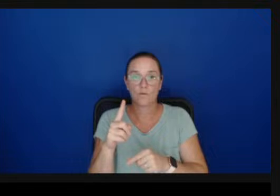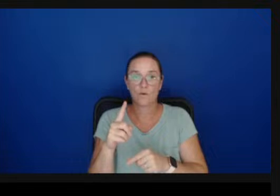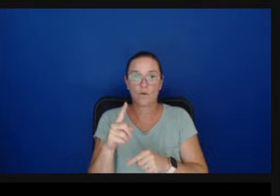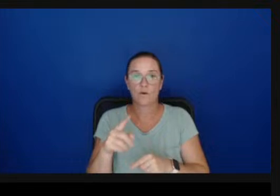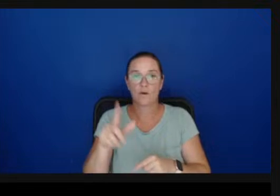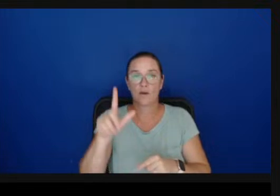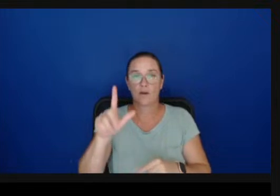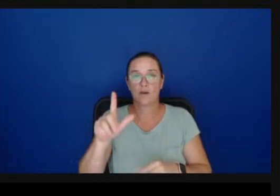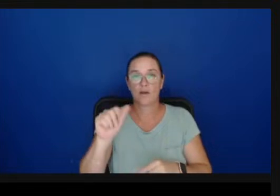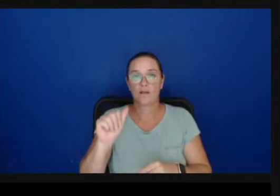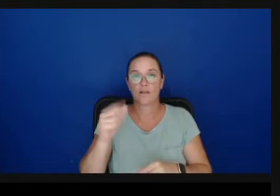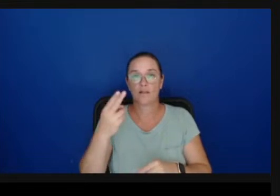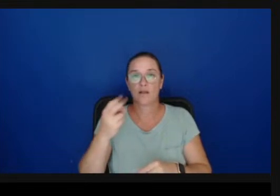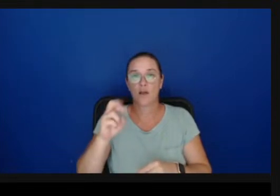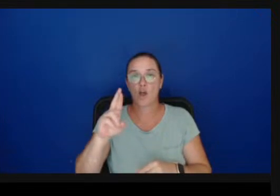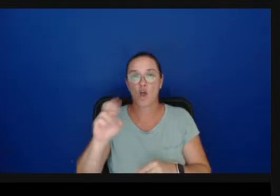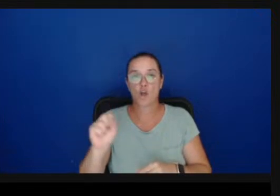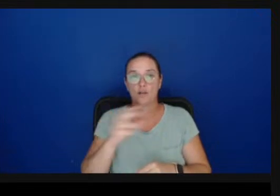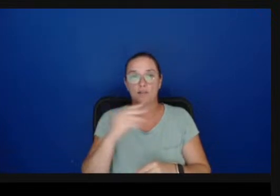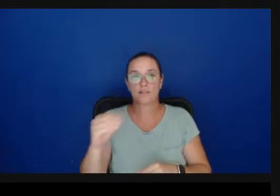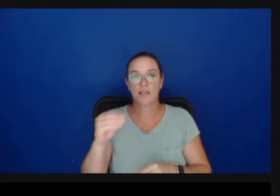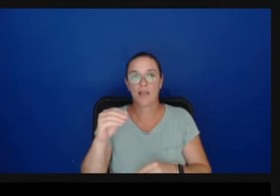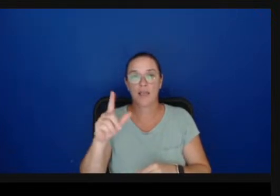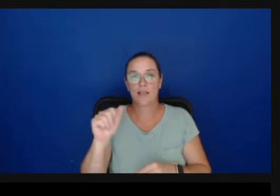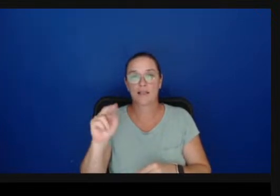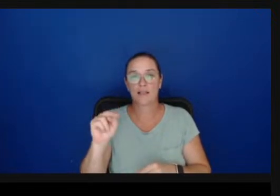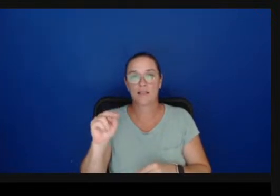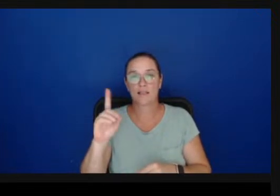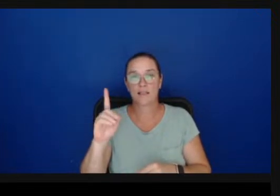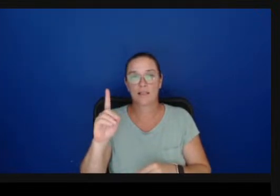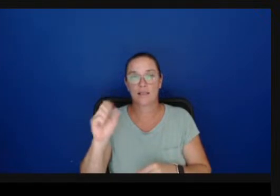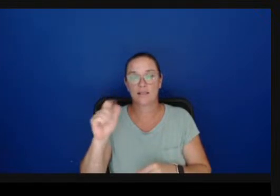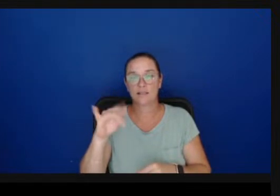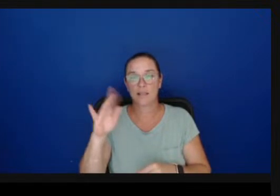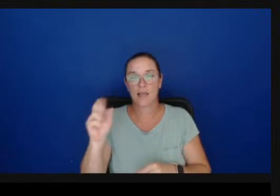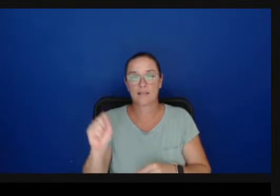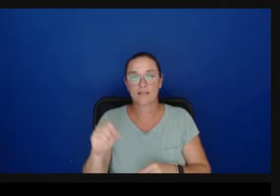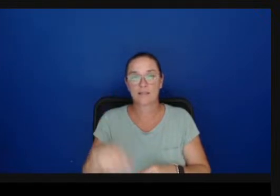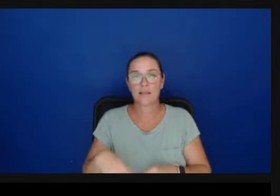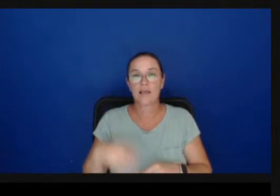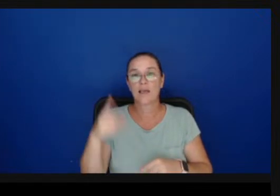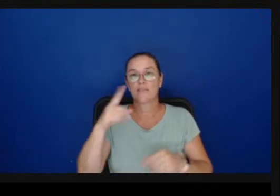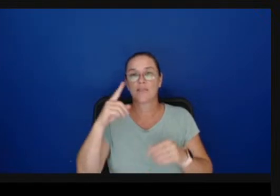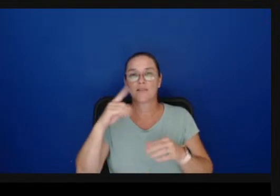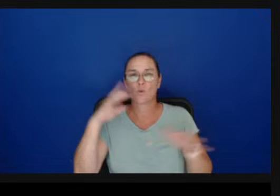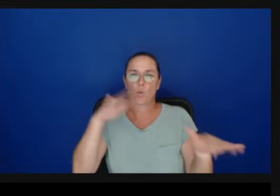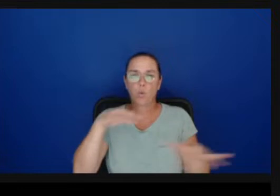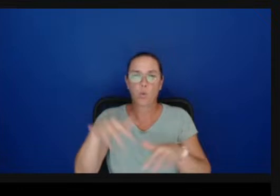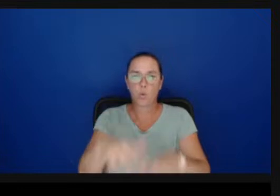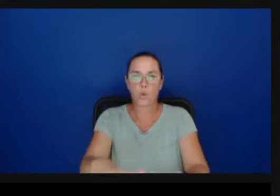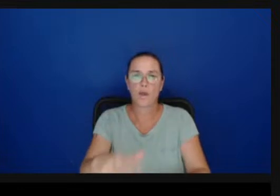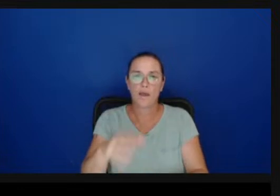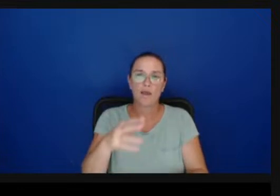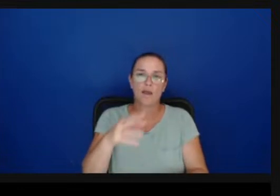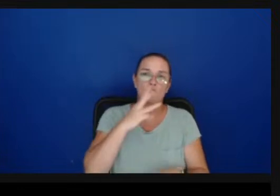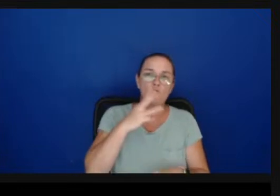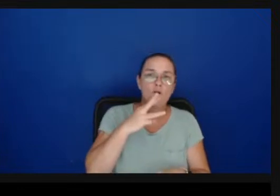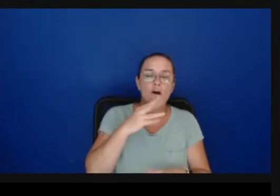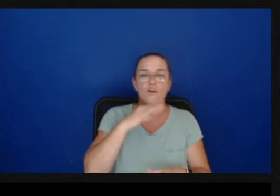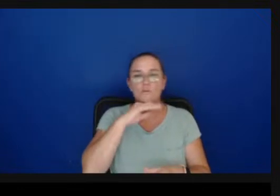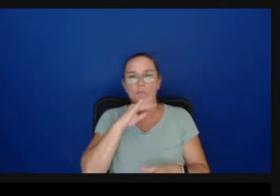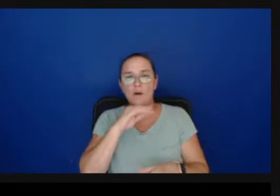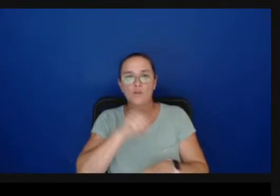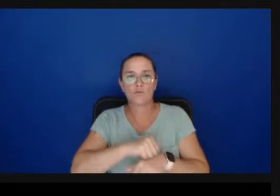lahars and landslides, which are high-speed floods of water, mud, and rocks. And that software is